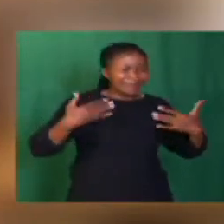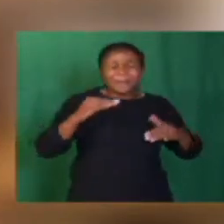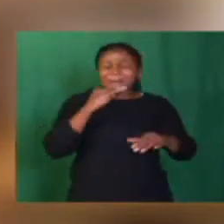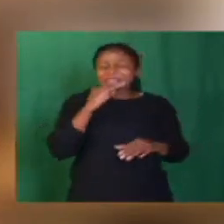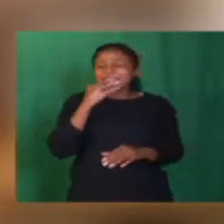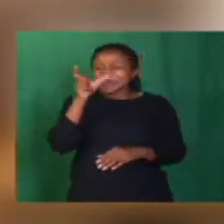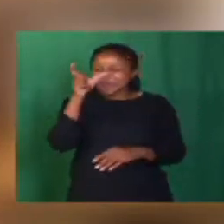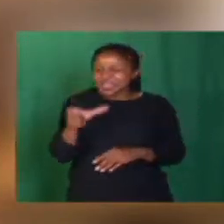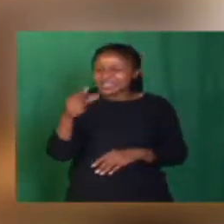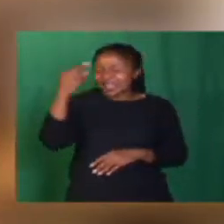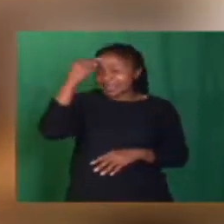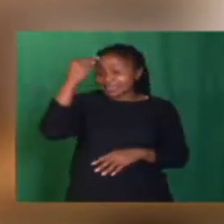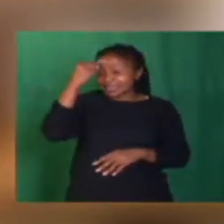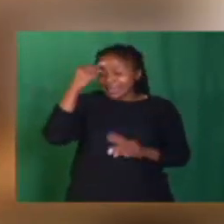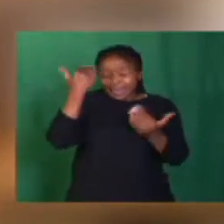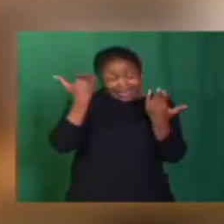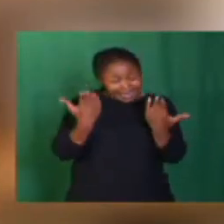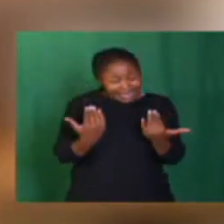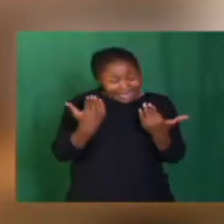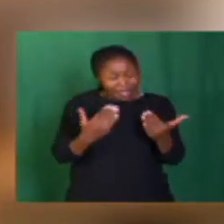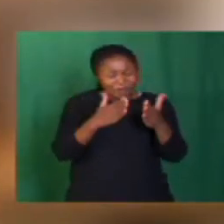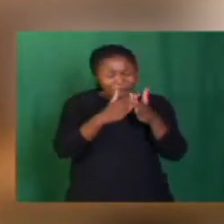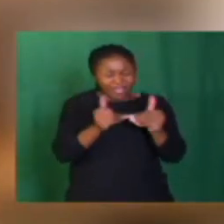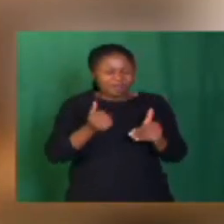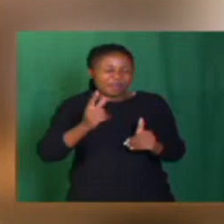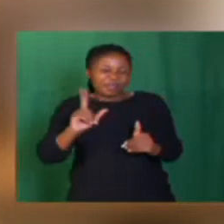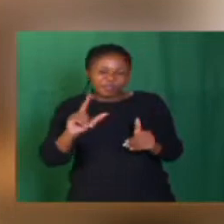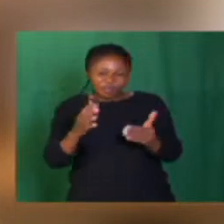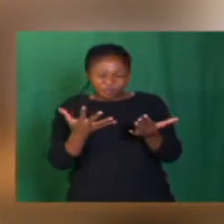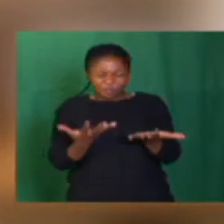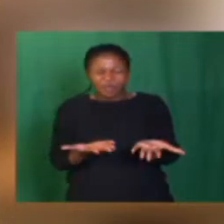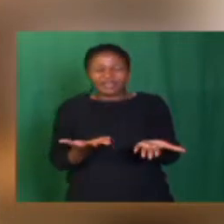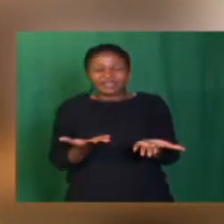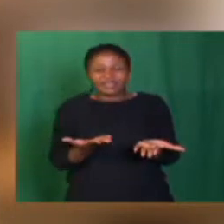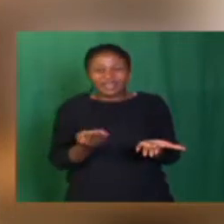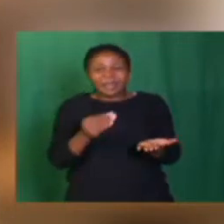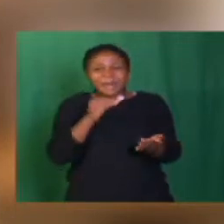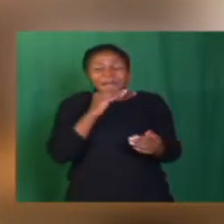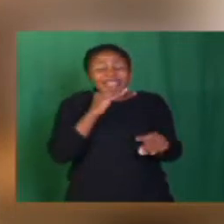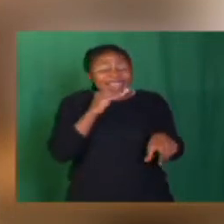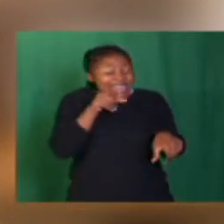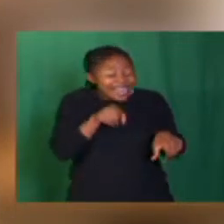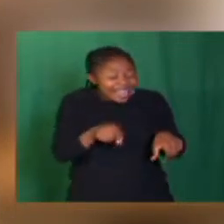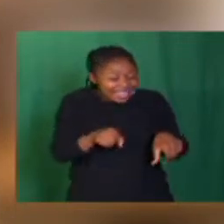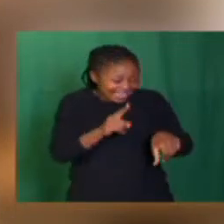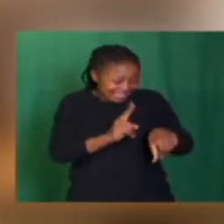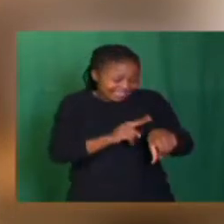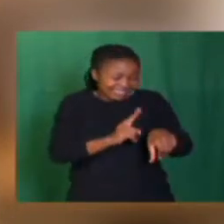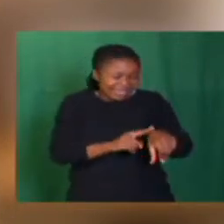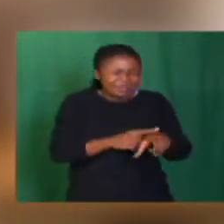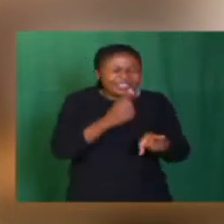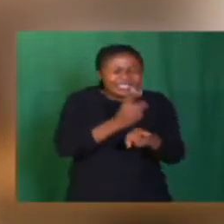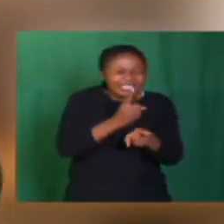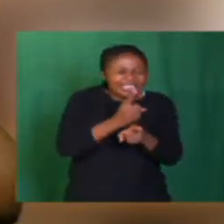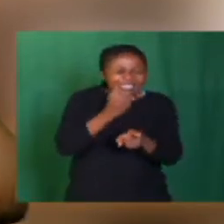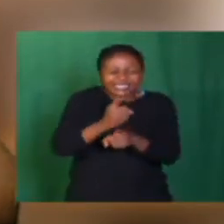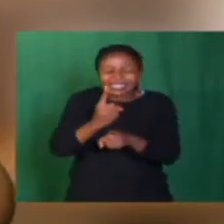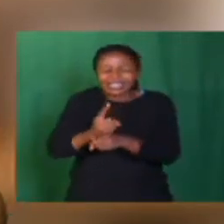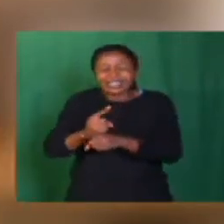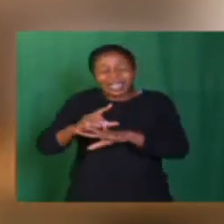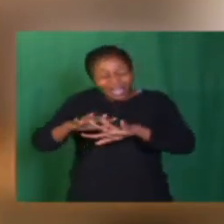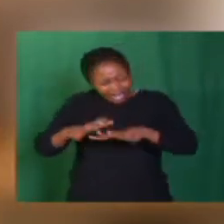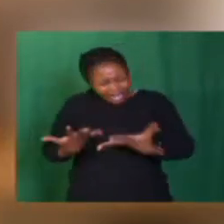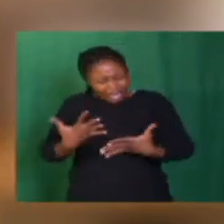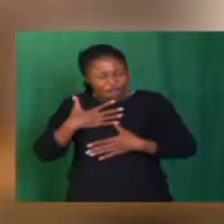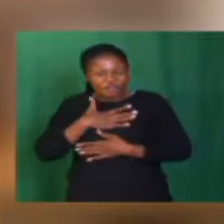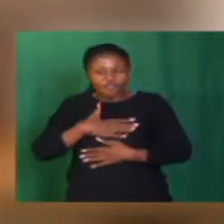is different to show that in this moment of your talk, you are raising or you are showing this part or this form of